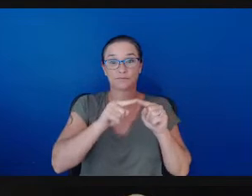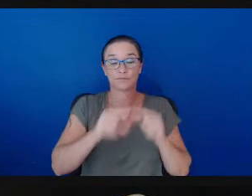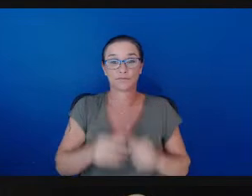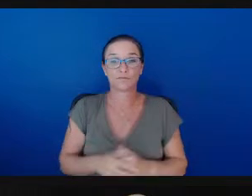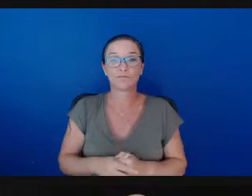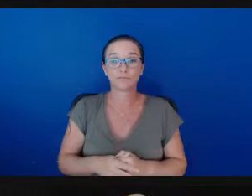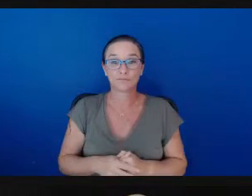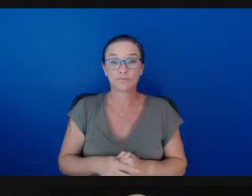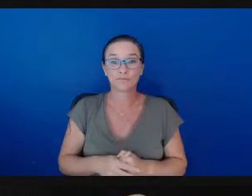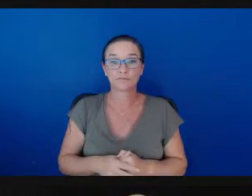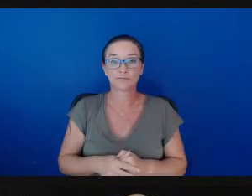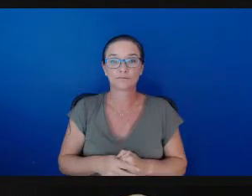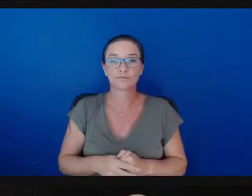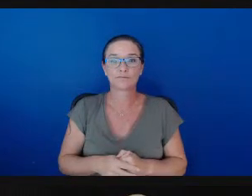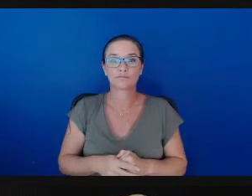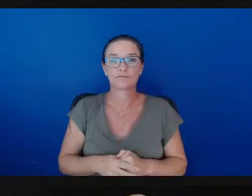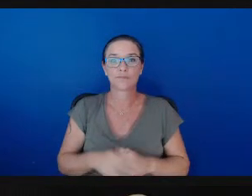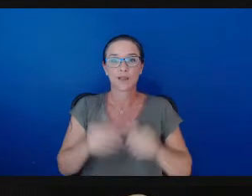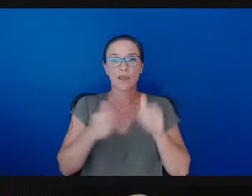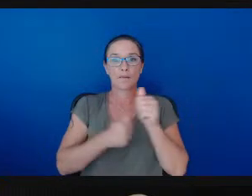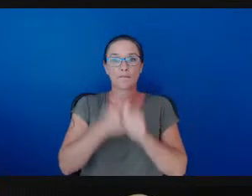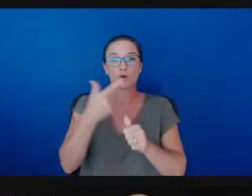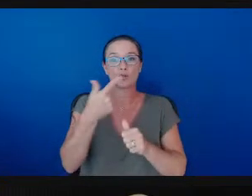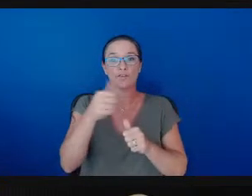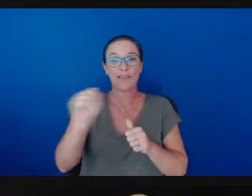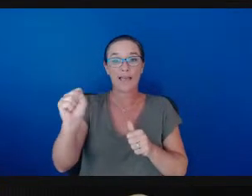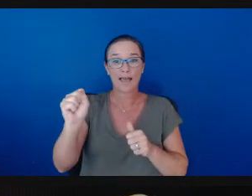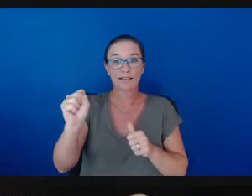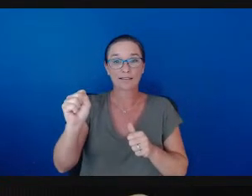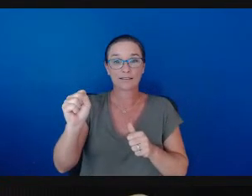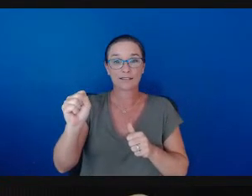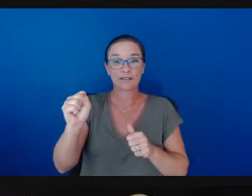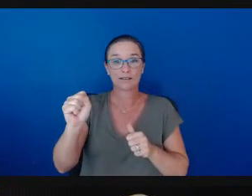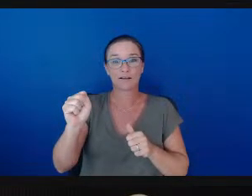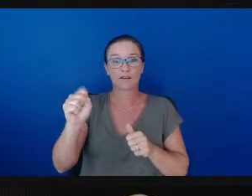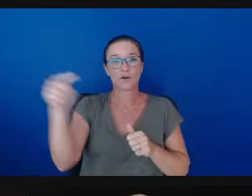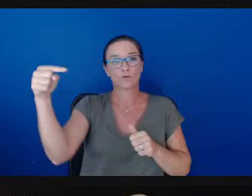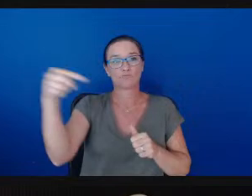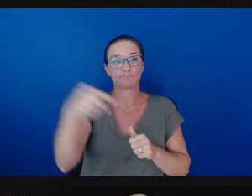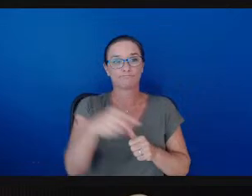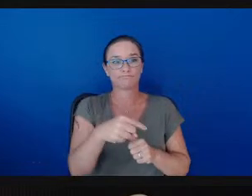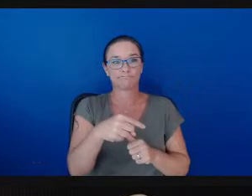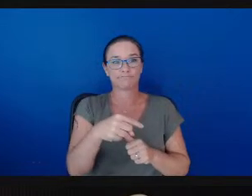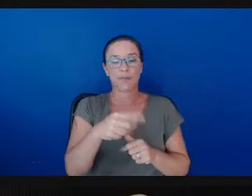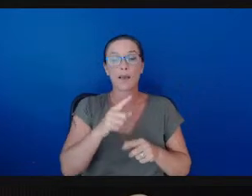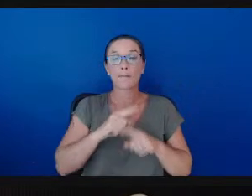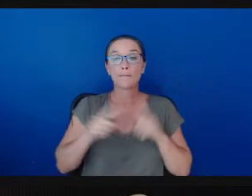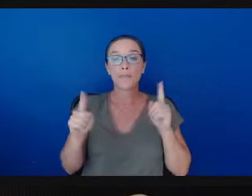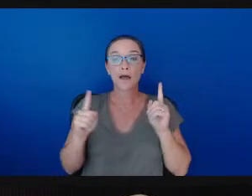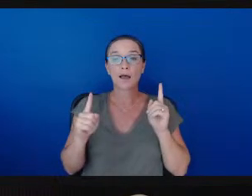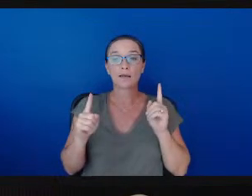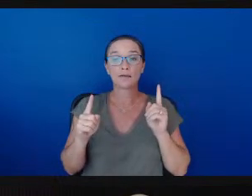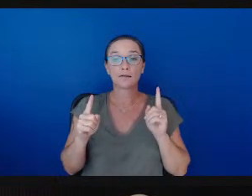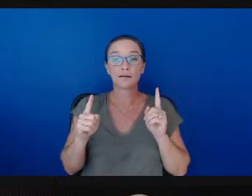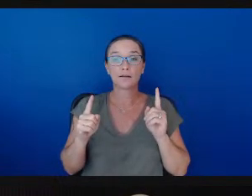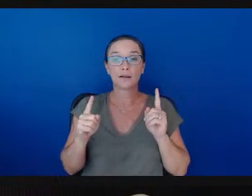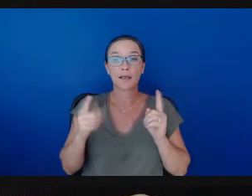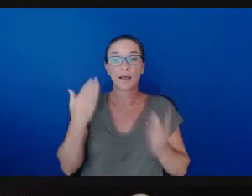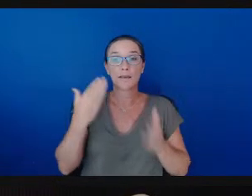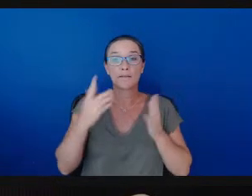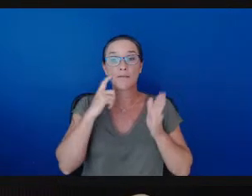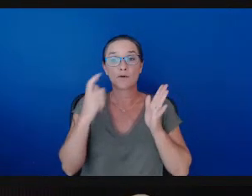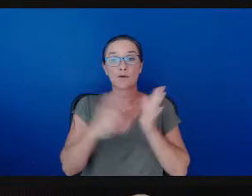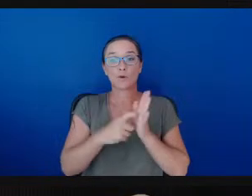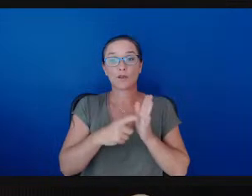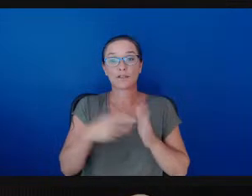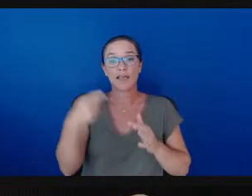like that. So most of this gas is blown off in that direction. However, you might notice how close